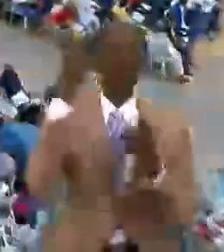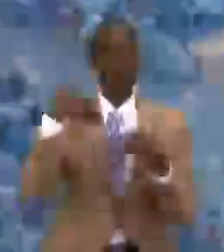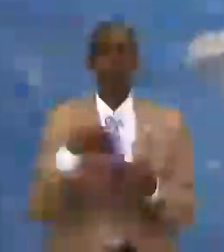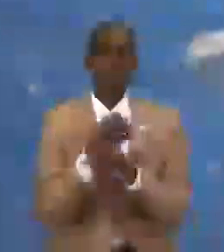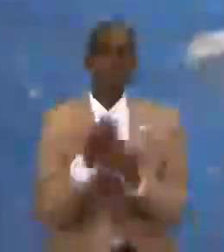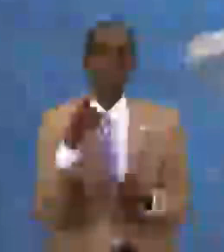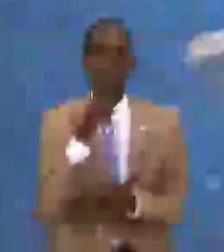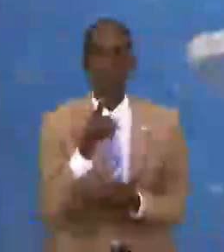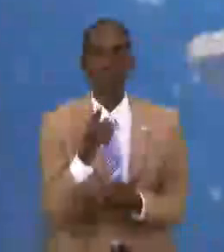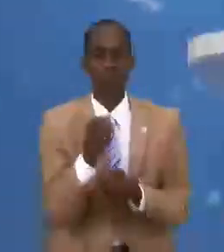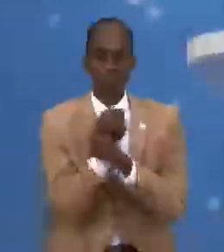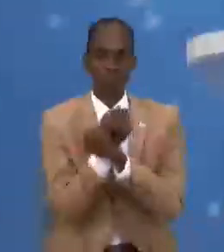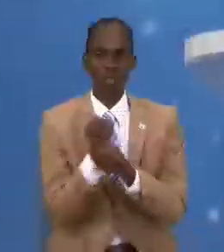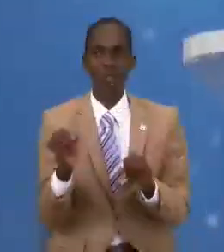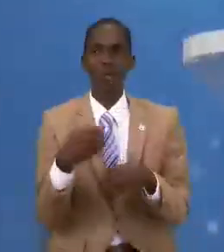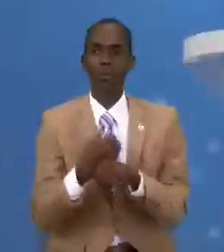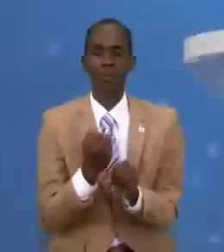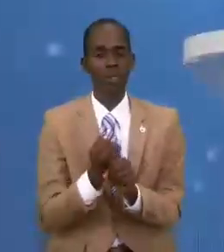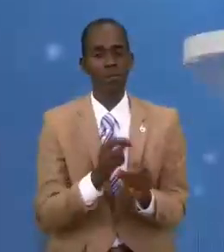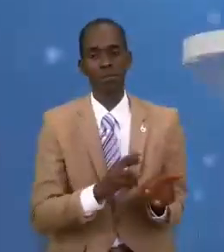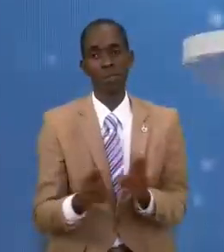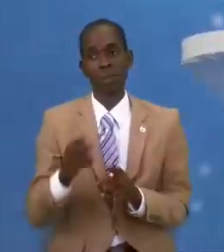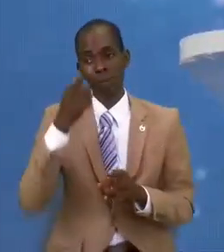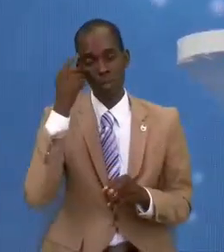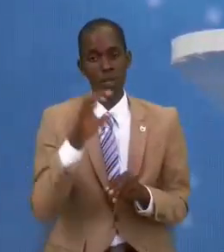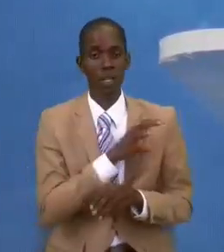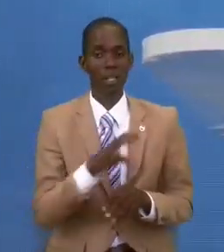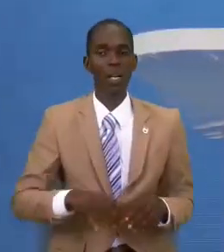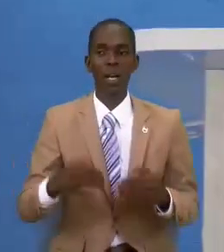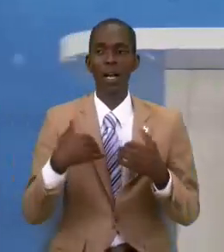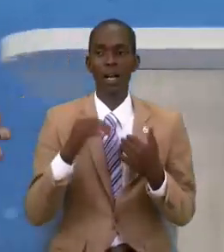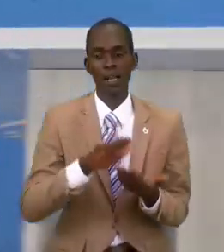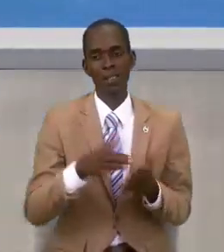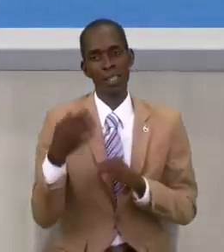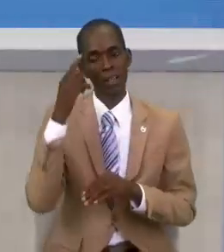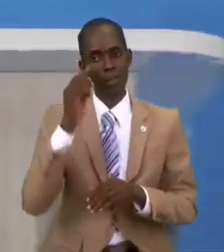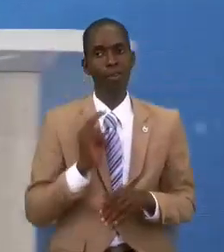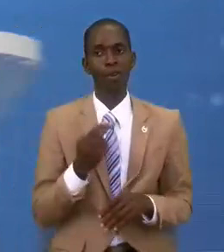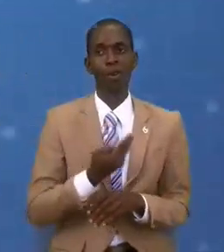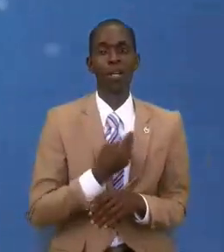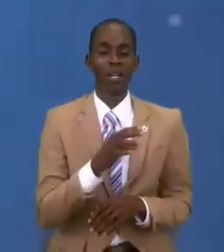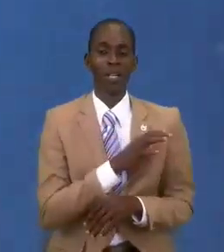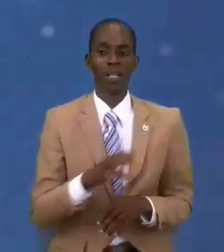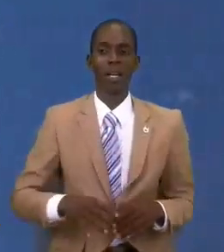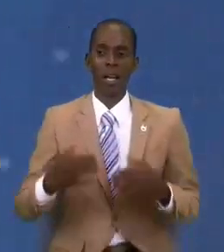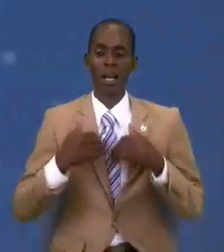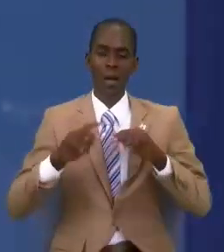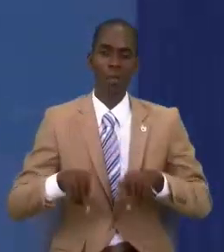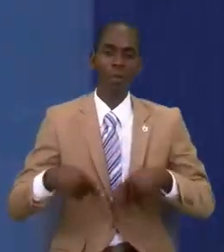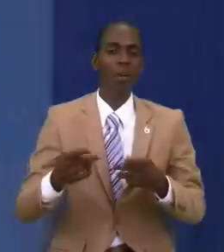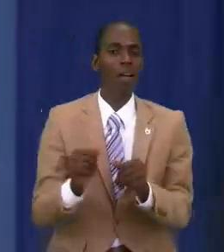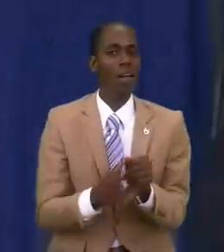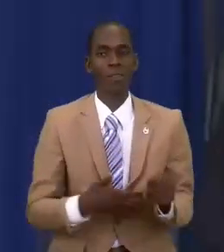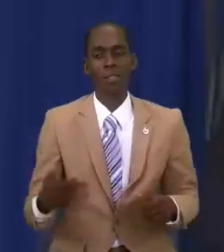Christ has died for us, and Christ has provided everything. Look at verse 5. In verse 5, he tells